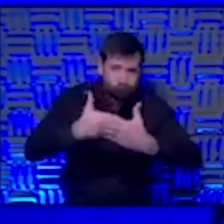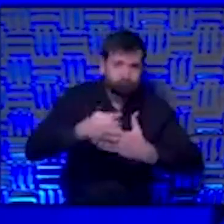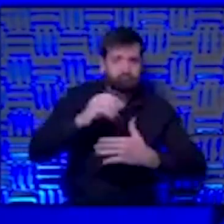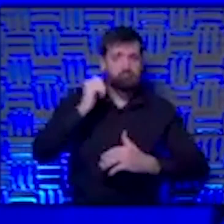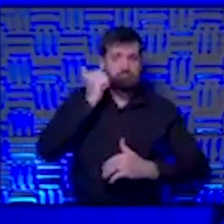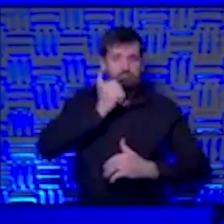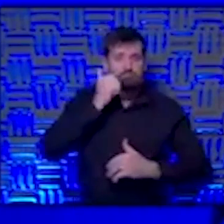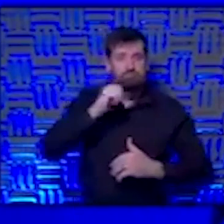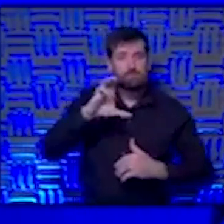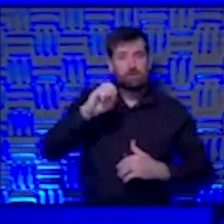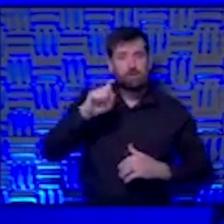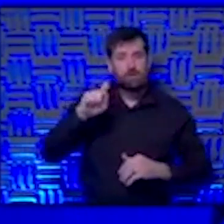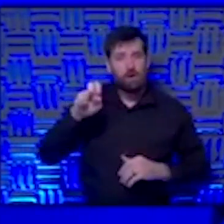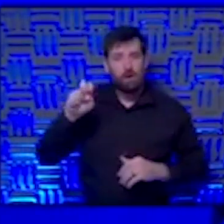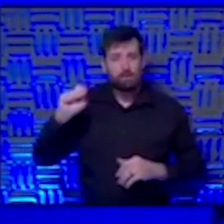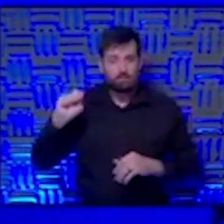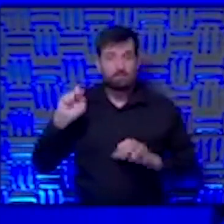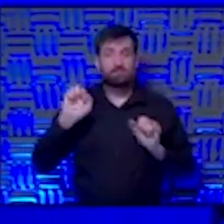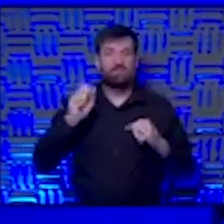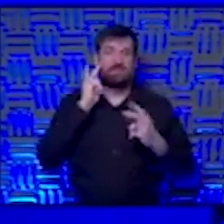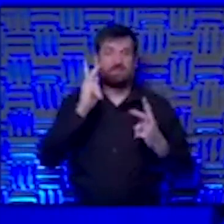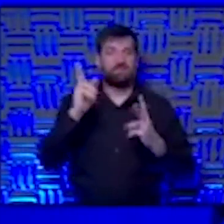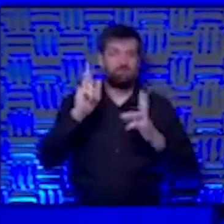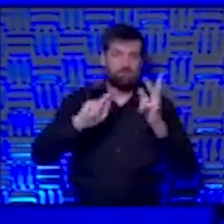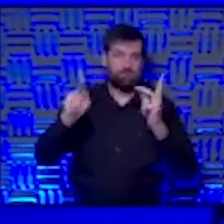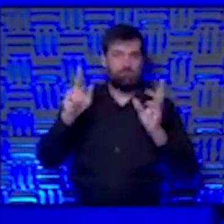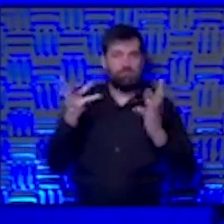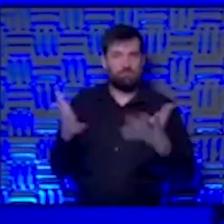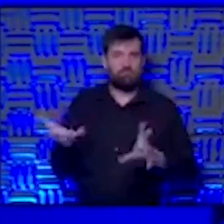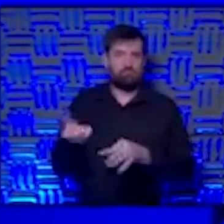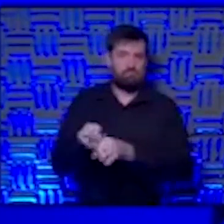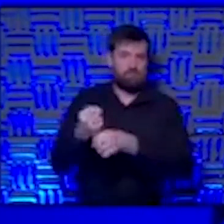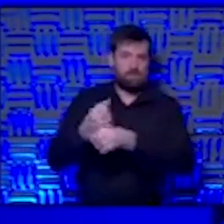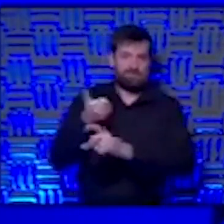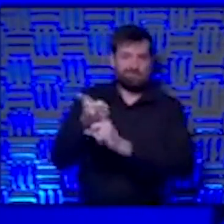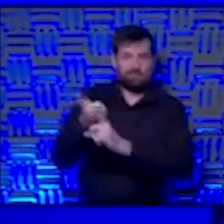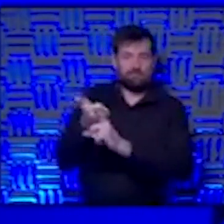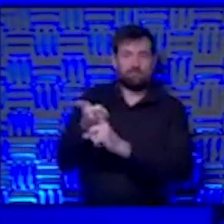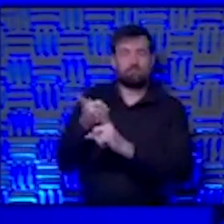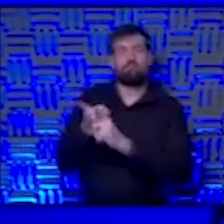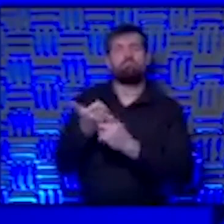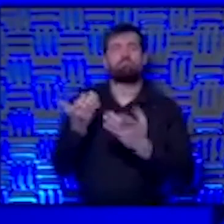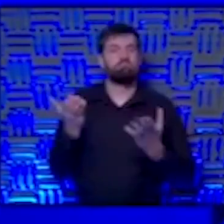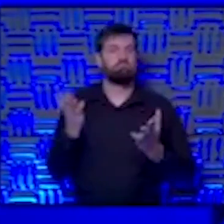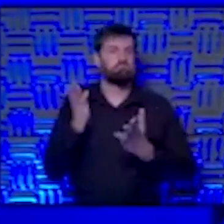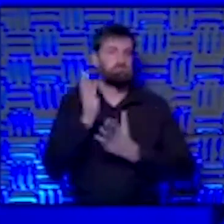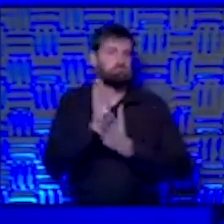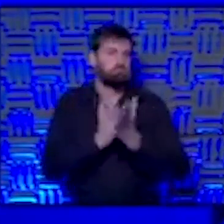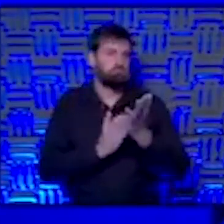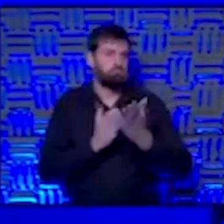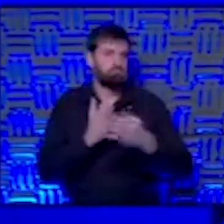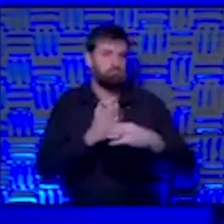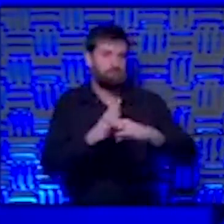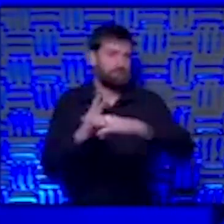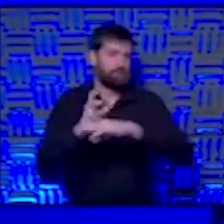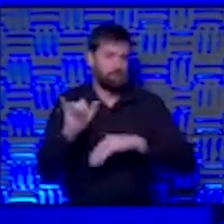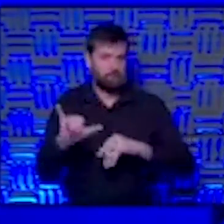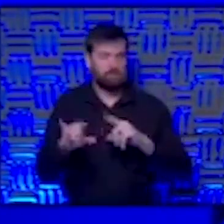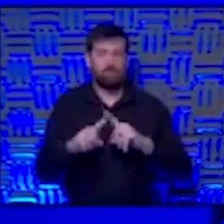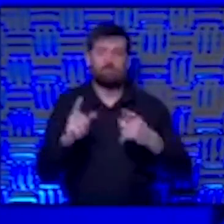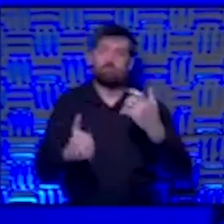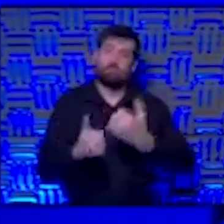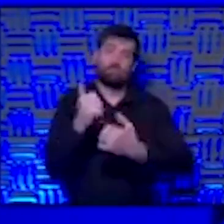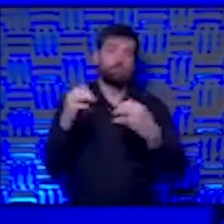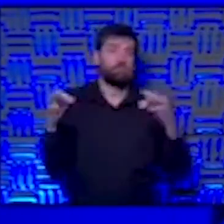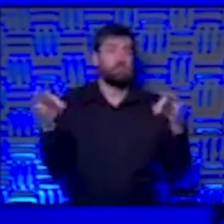that you can get, or we can see even people have made them at home, those will offer some protection to you, the wearer, as well. But the biggest